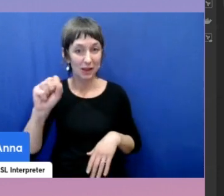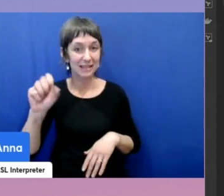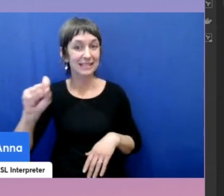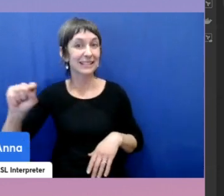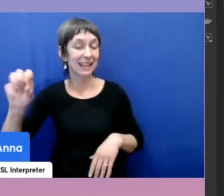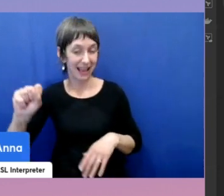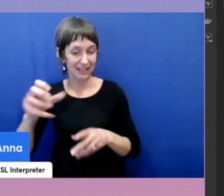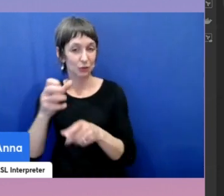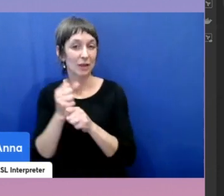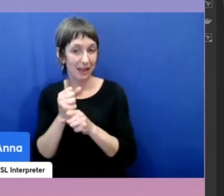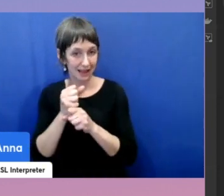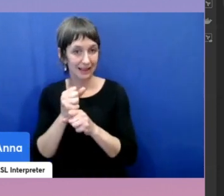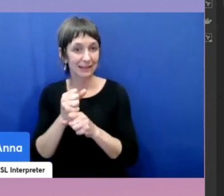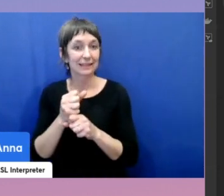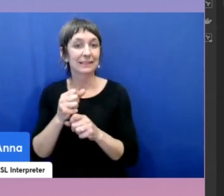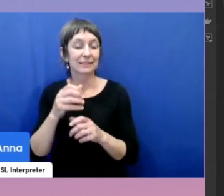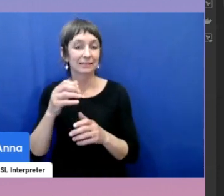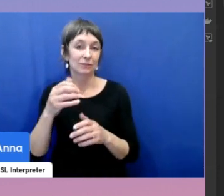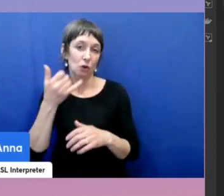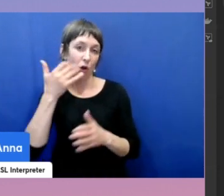identity,